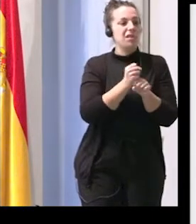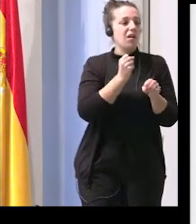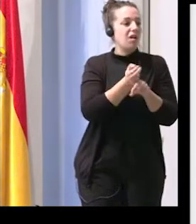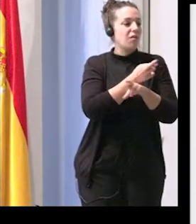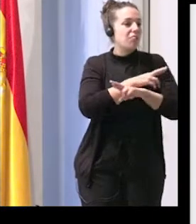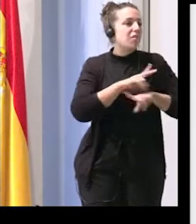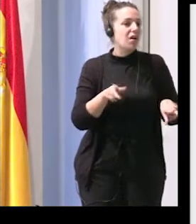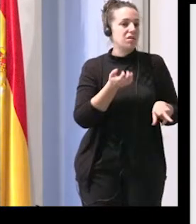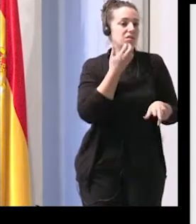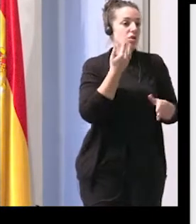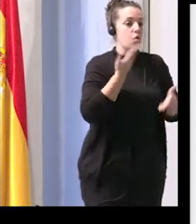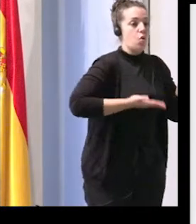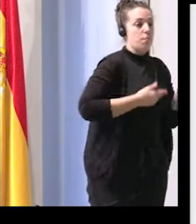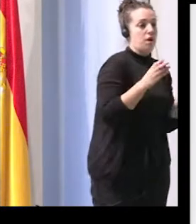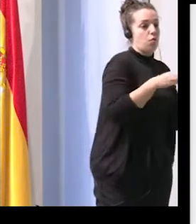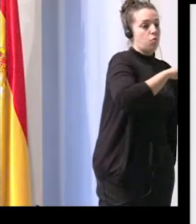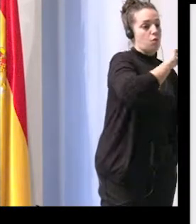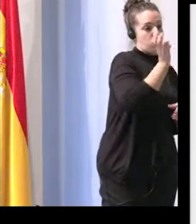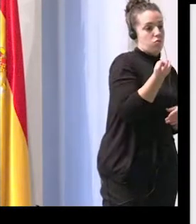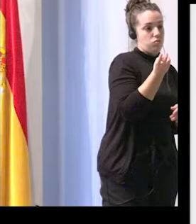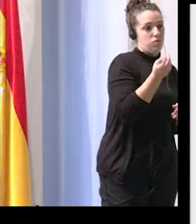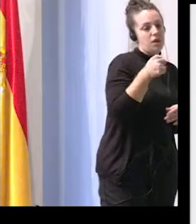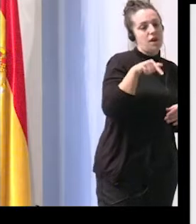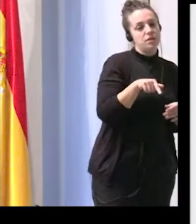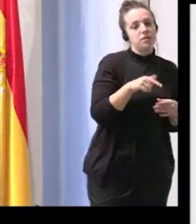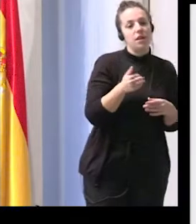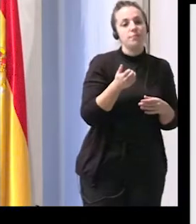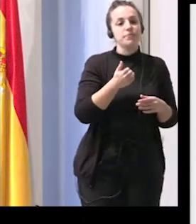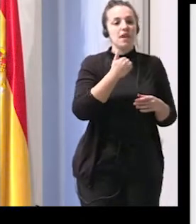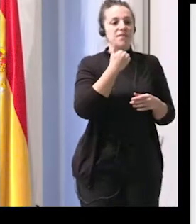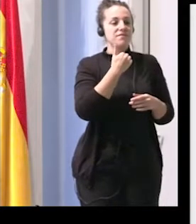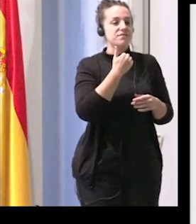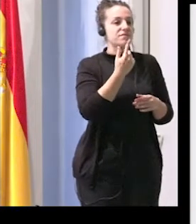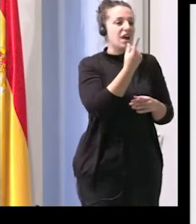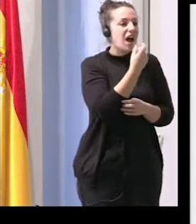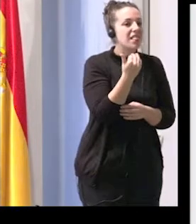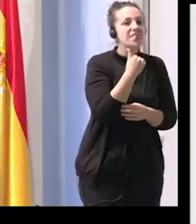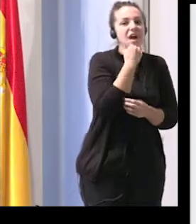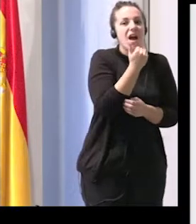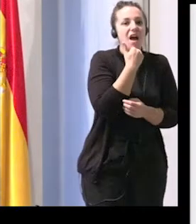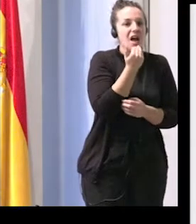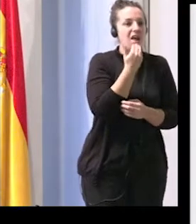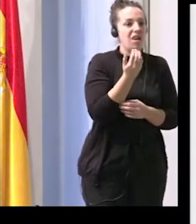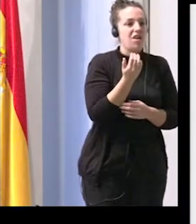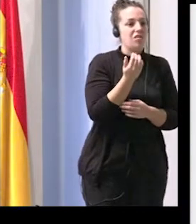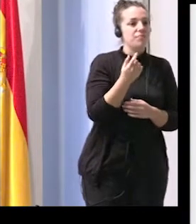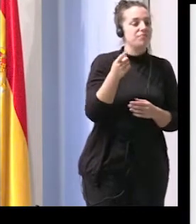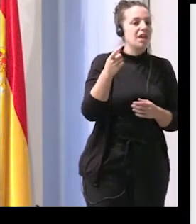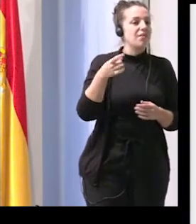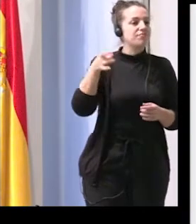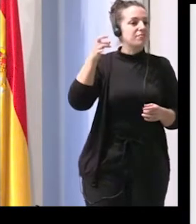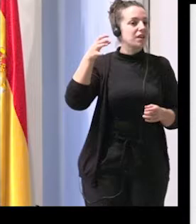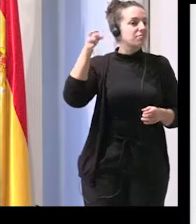groups. So there's still some deficits in children with bilateral devices, but they're doing better than children